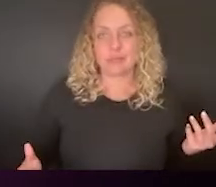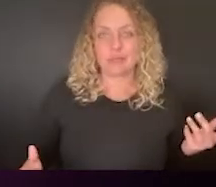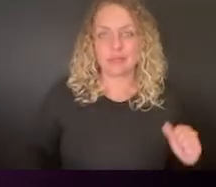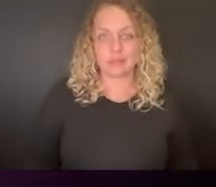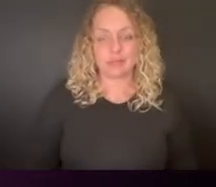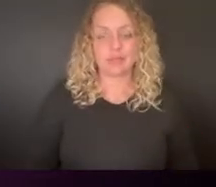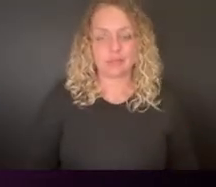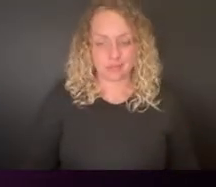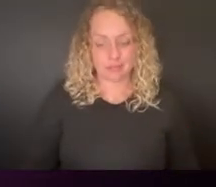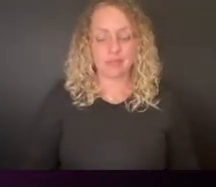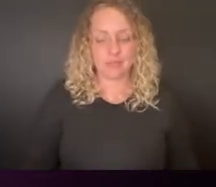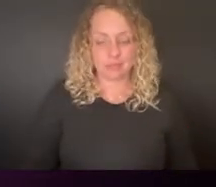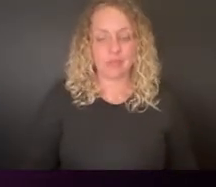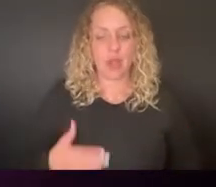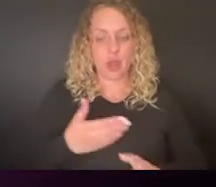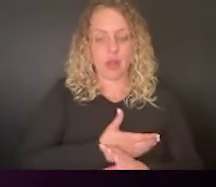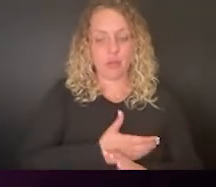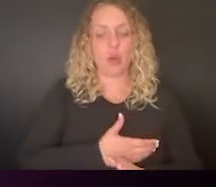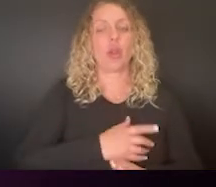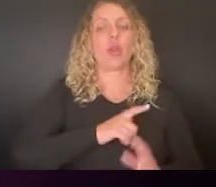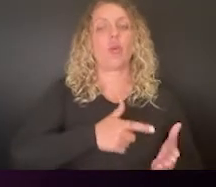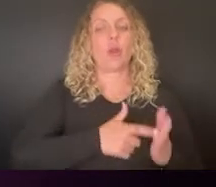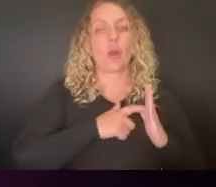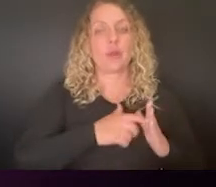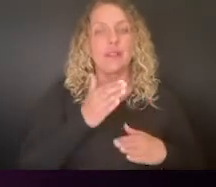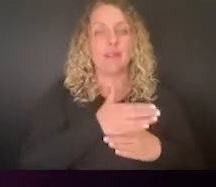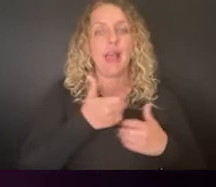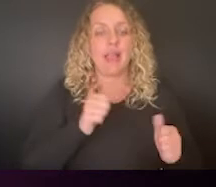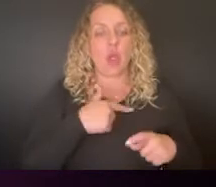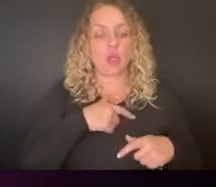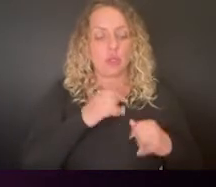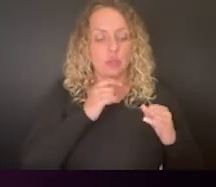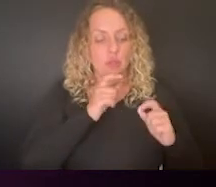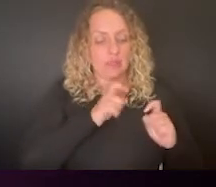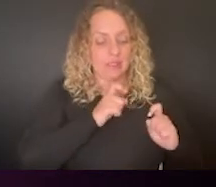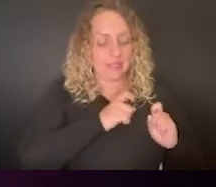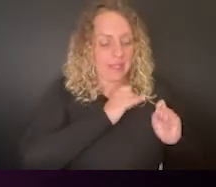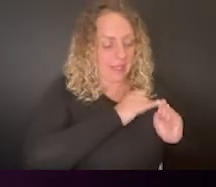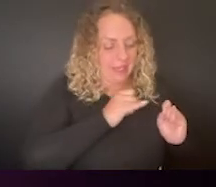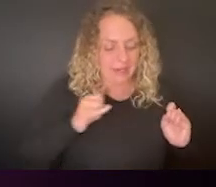but unless that prerequisite flag is on, the other flags won't work.